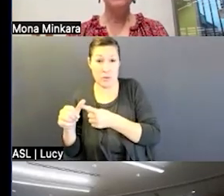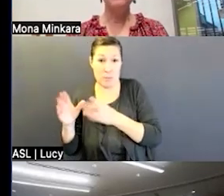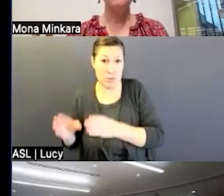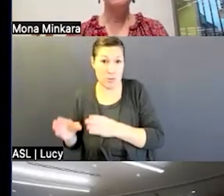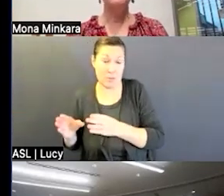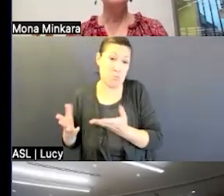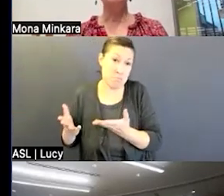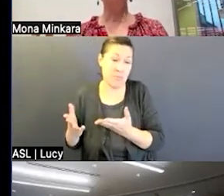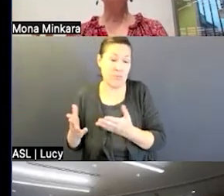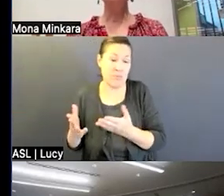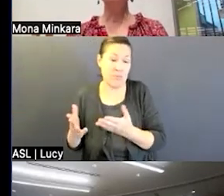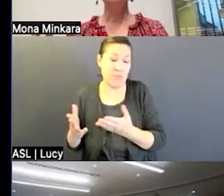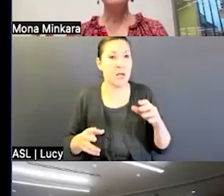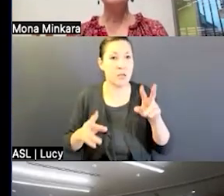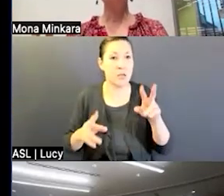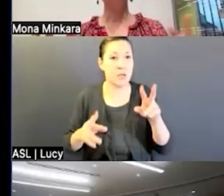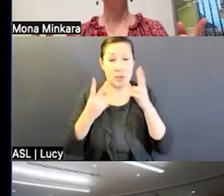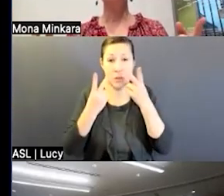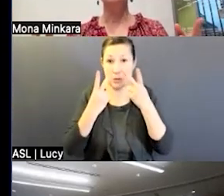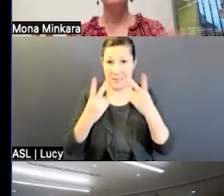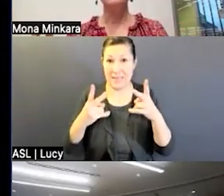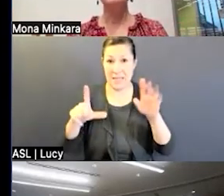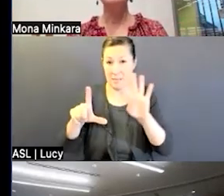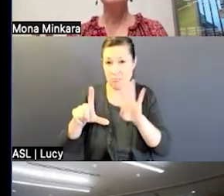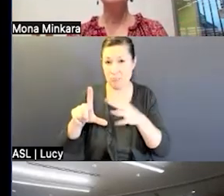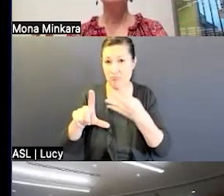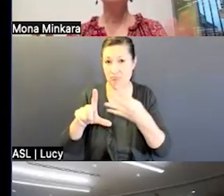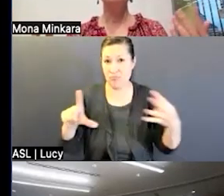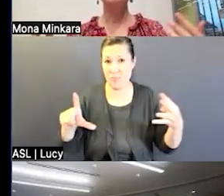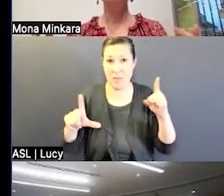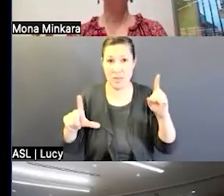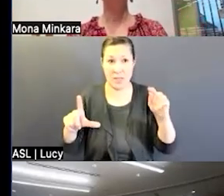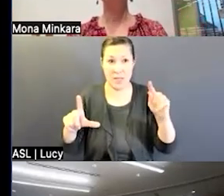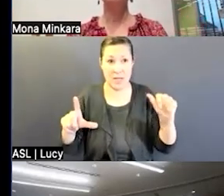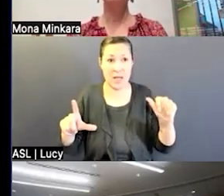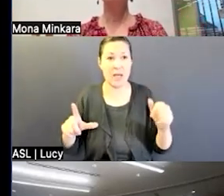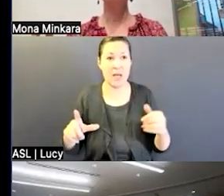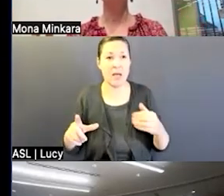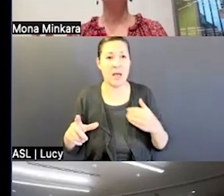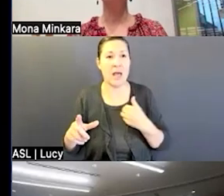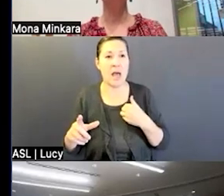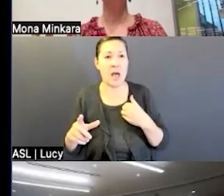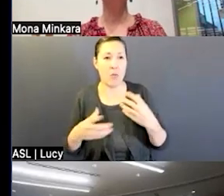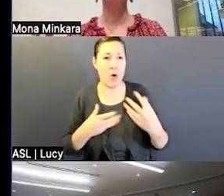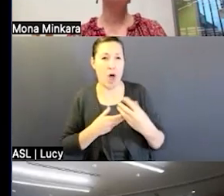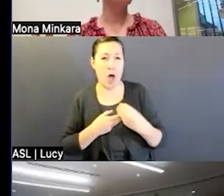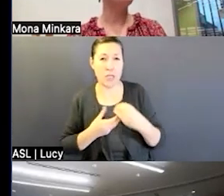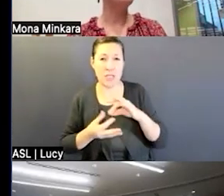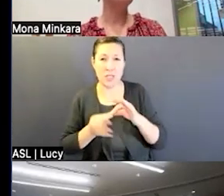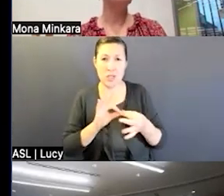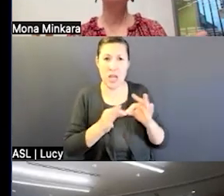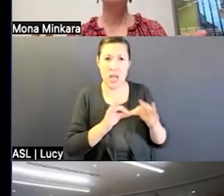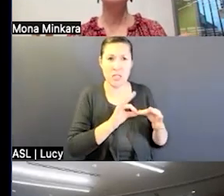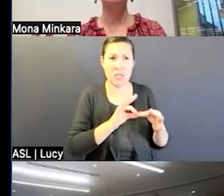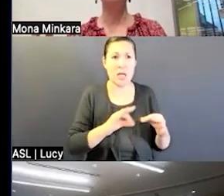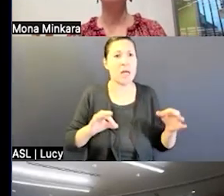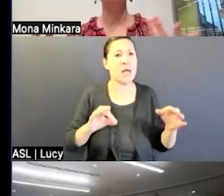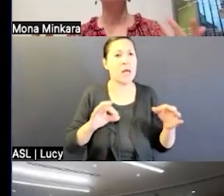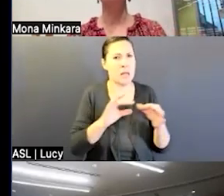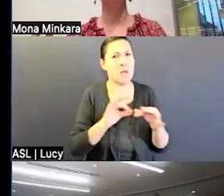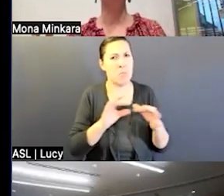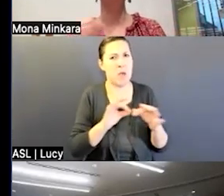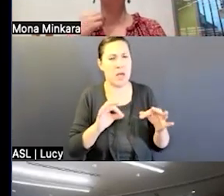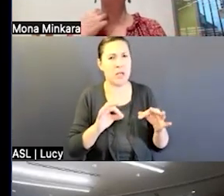data, autistic chains, non-autistic chains, the message got through. Of course, the longer the